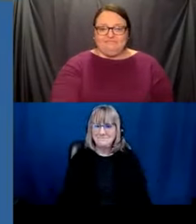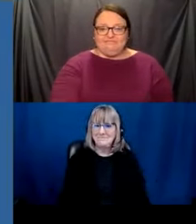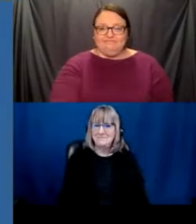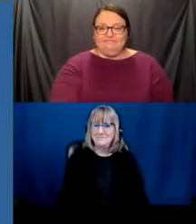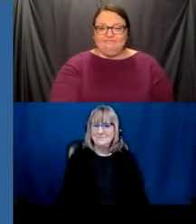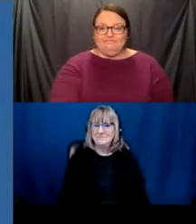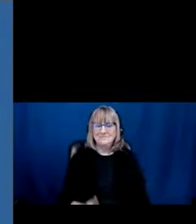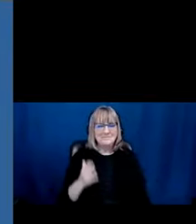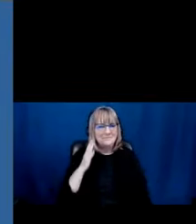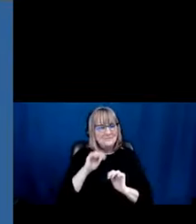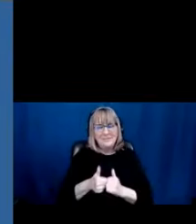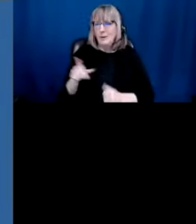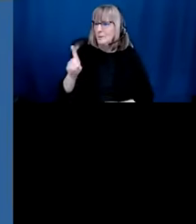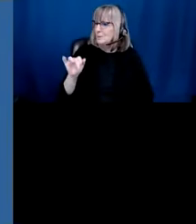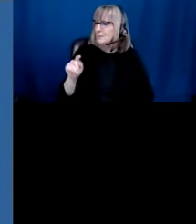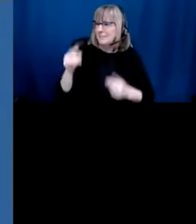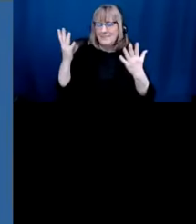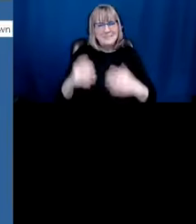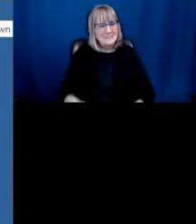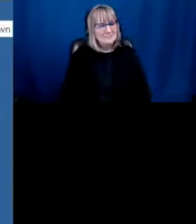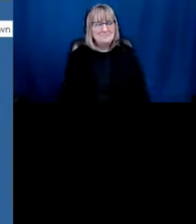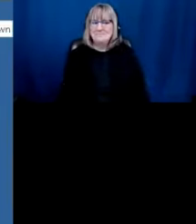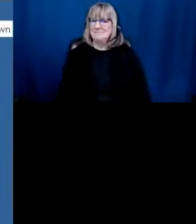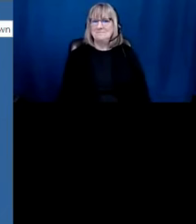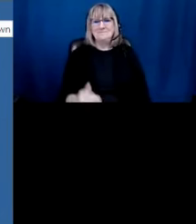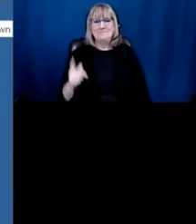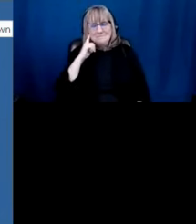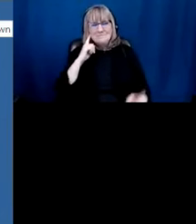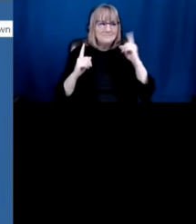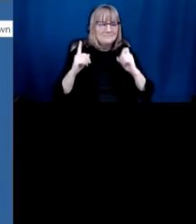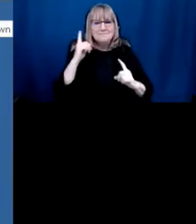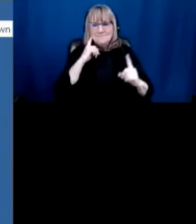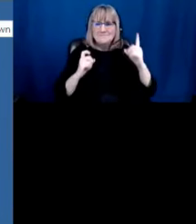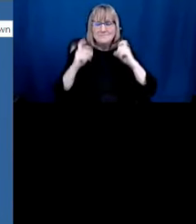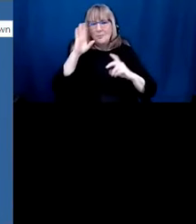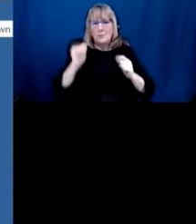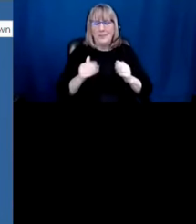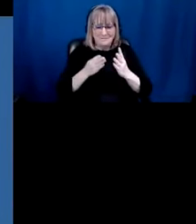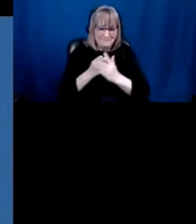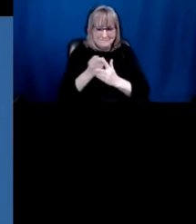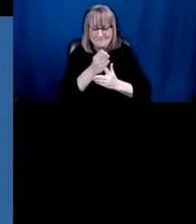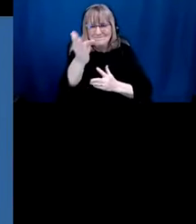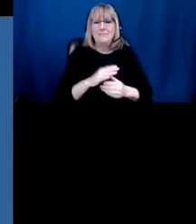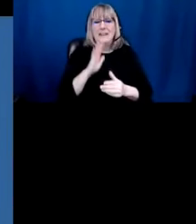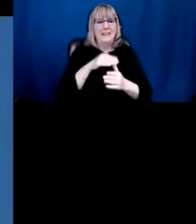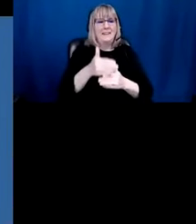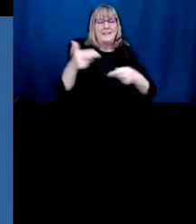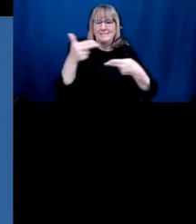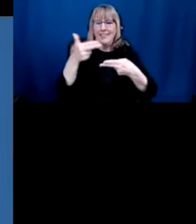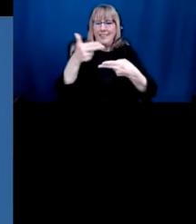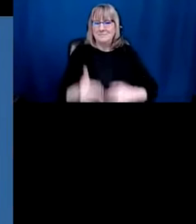Housing Authority. Los refugios adjudicados son financiamiento operativo,